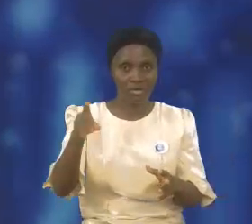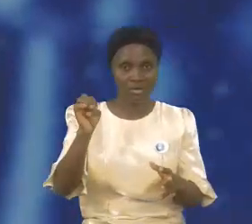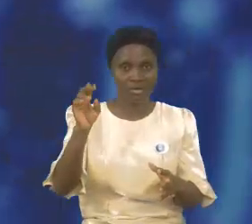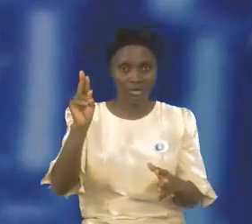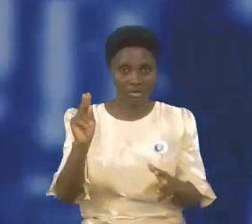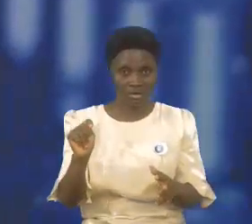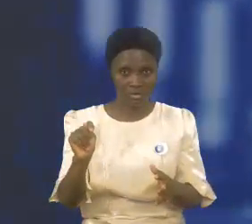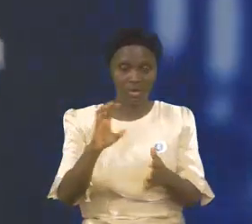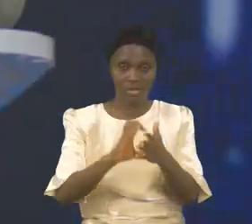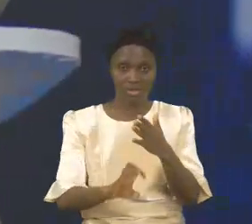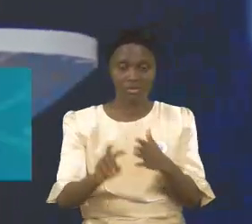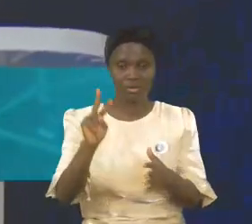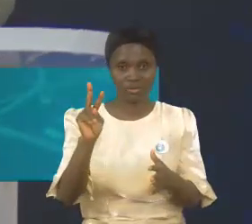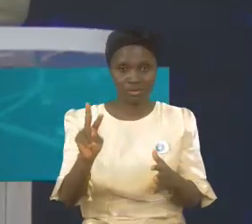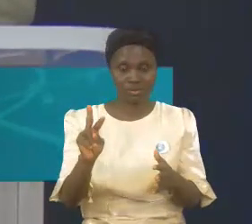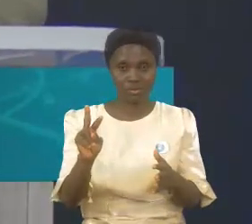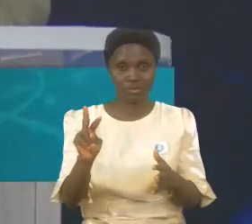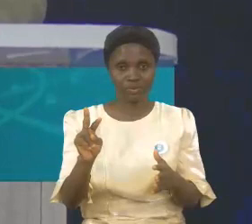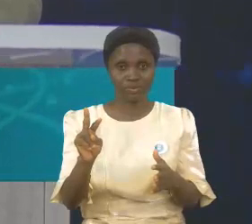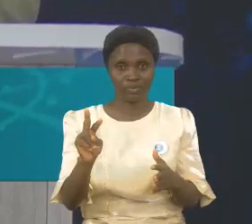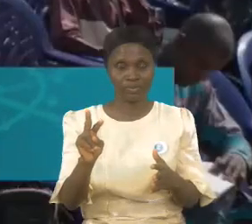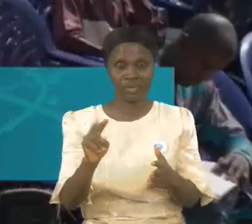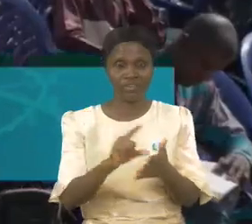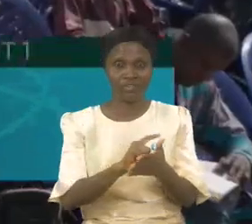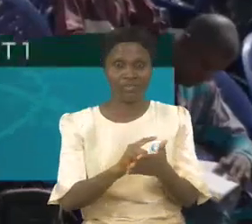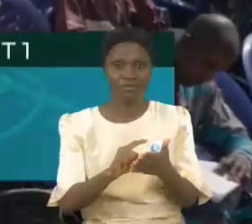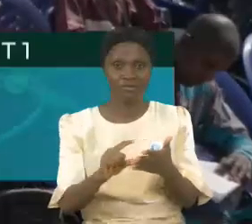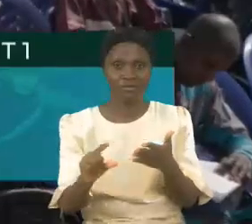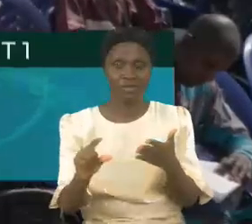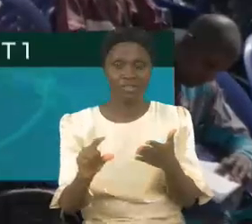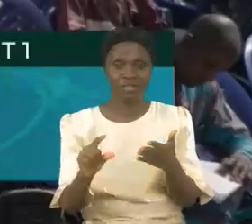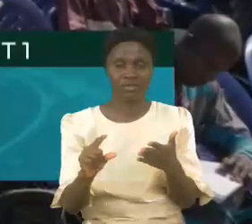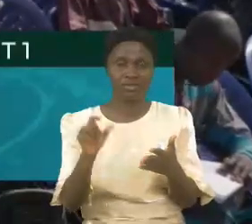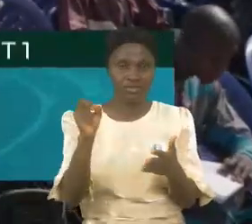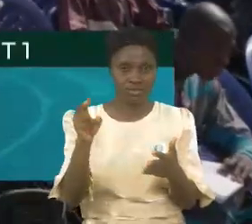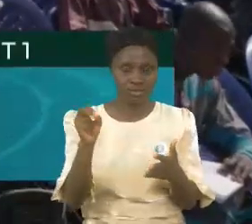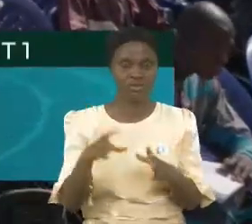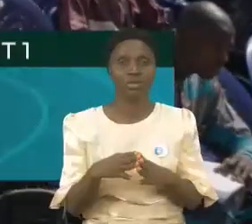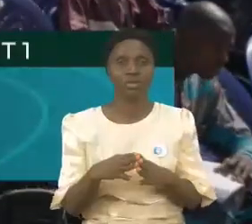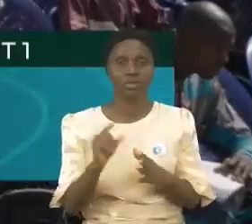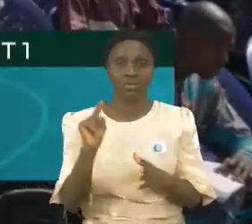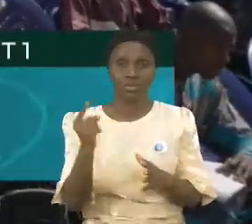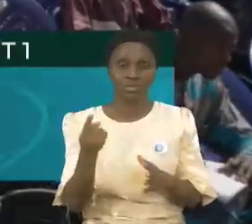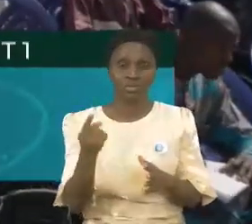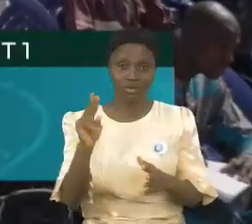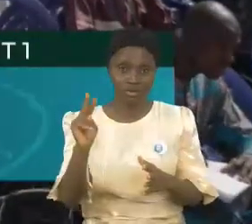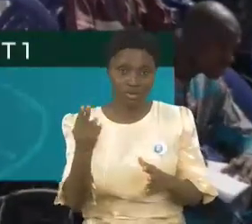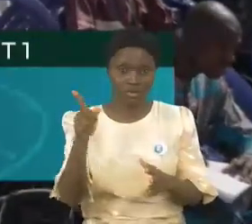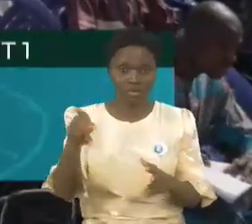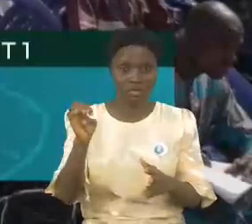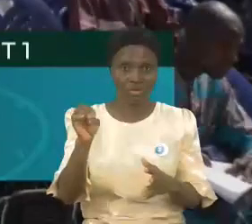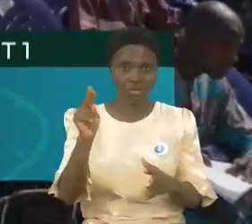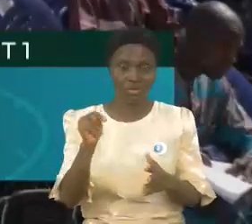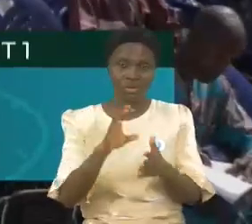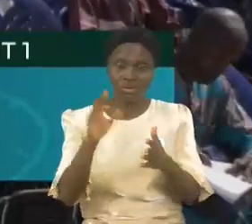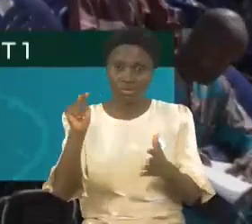Second Peter chapter 2. In Second Peter chapter 2, we're reading there from verse 12. Second Peter chapter 2, we're looking at,